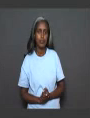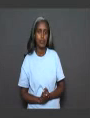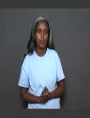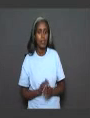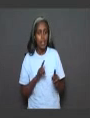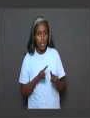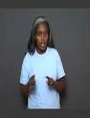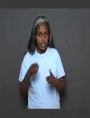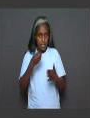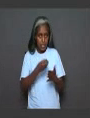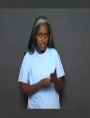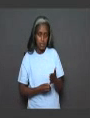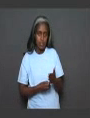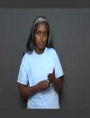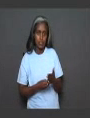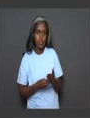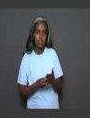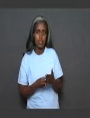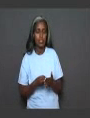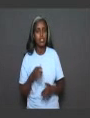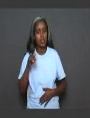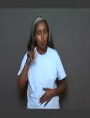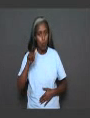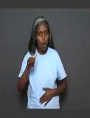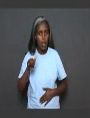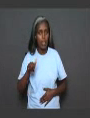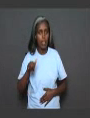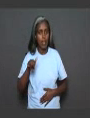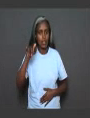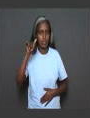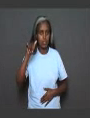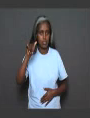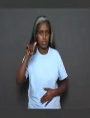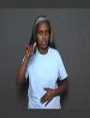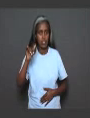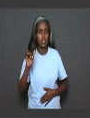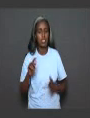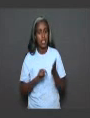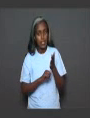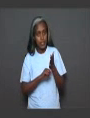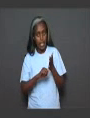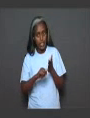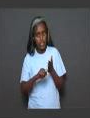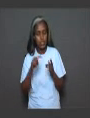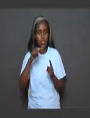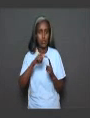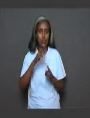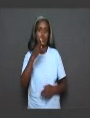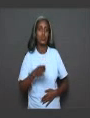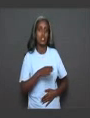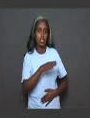As a result, the y-axis is tangent to the